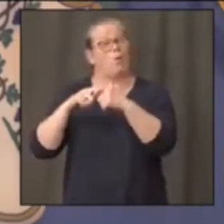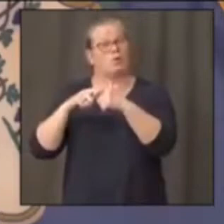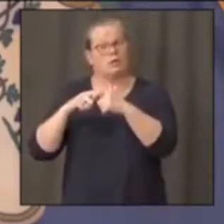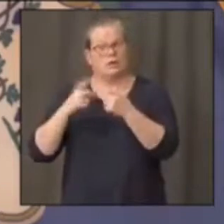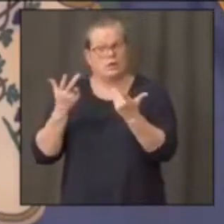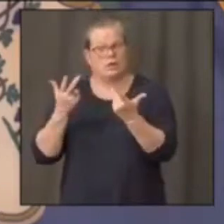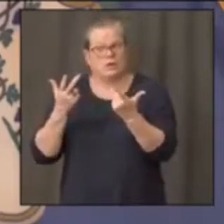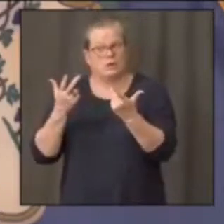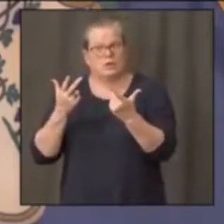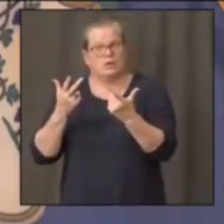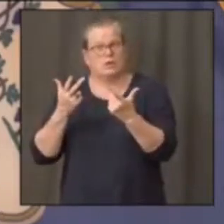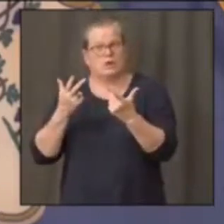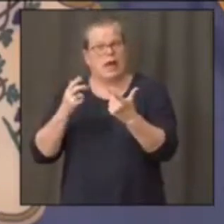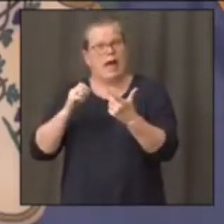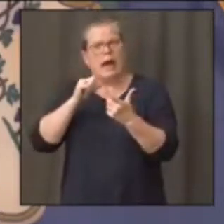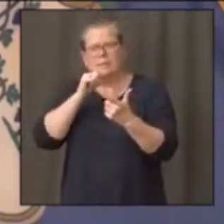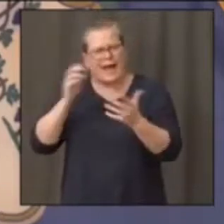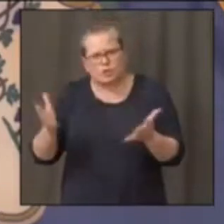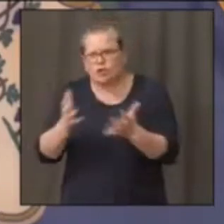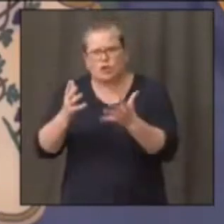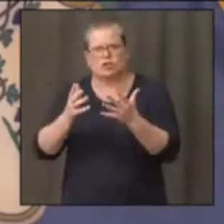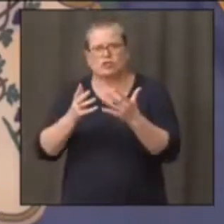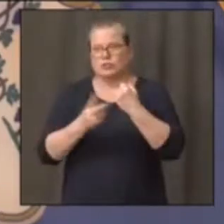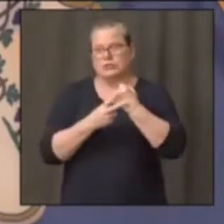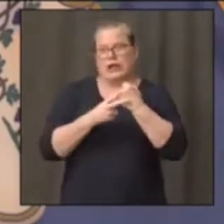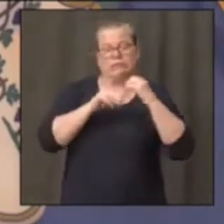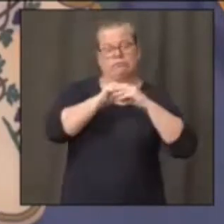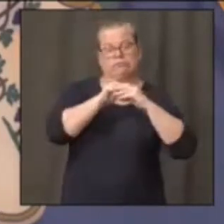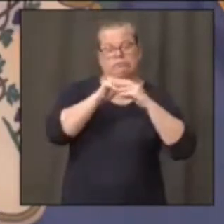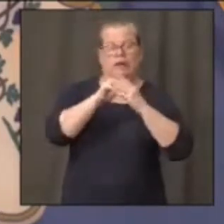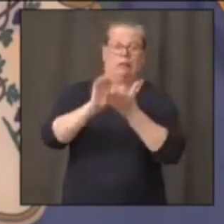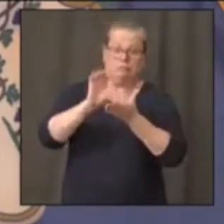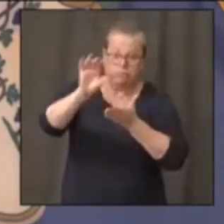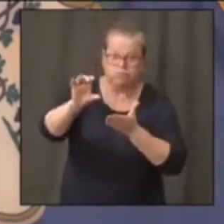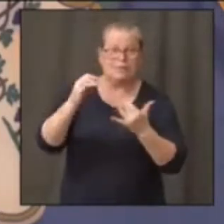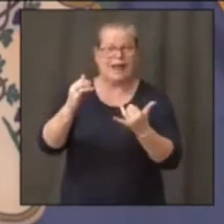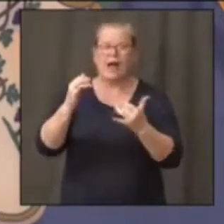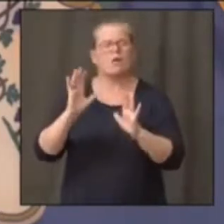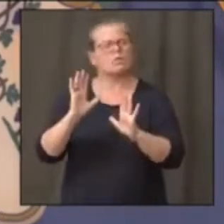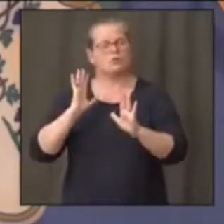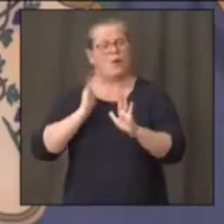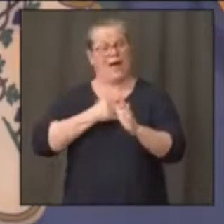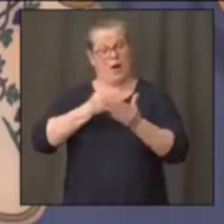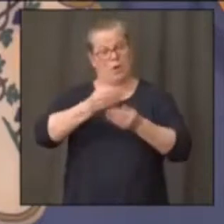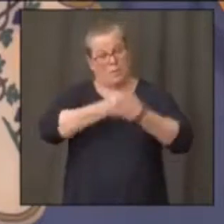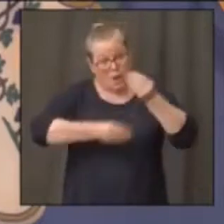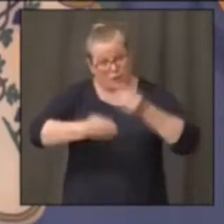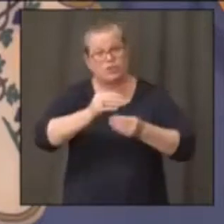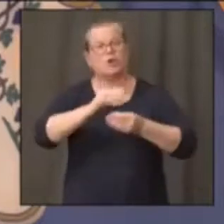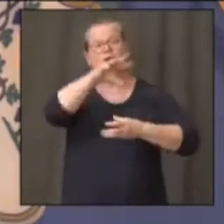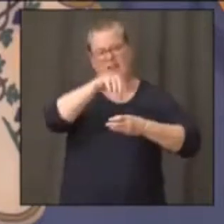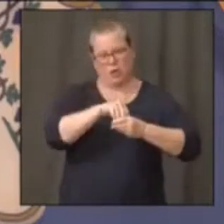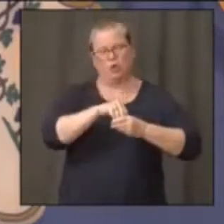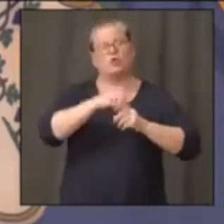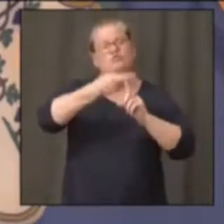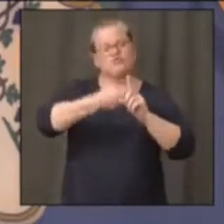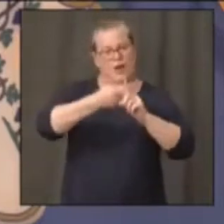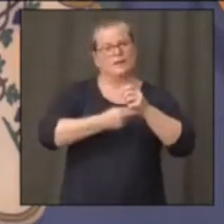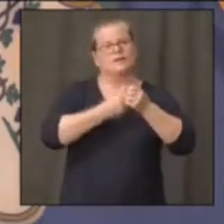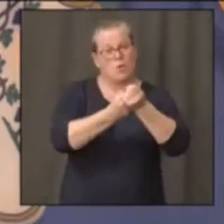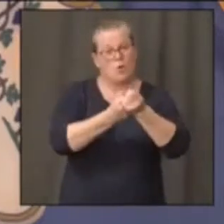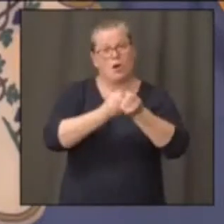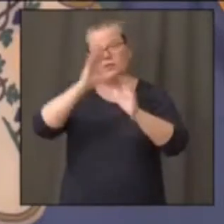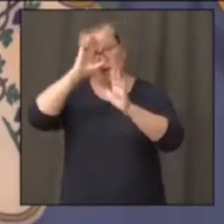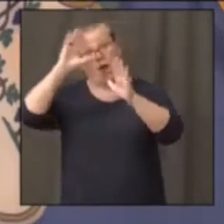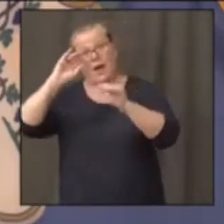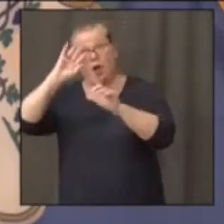that lump sum now. So we've got rent support in our budget, and I'm hoping that the feds are going to be able to help us multiply